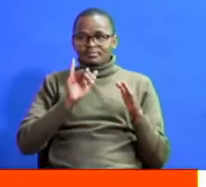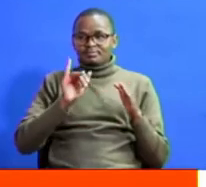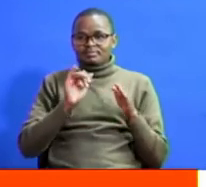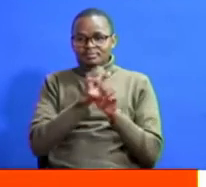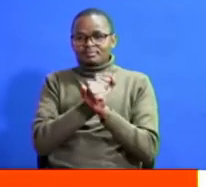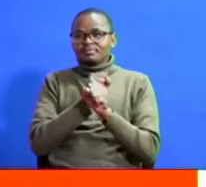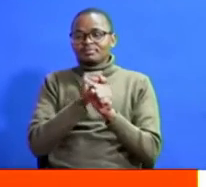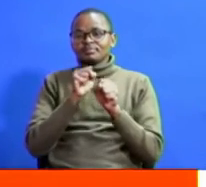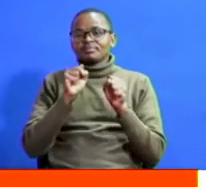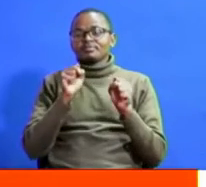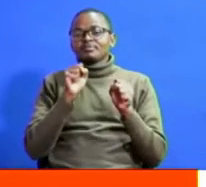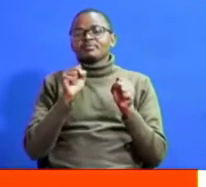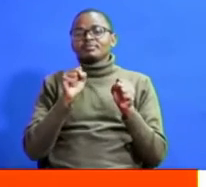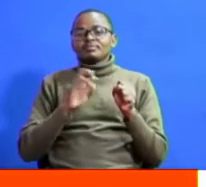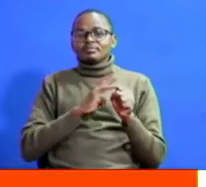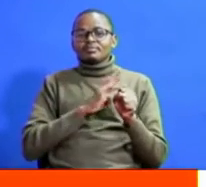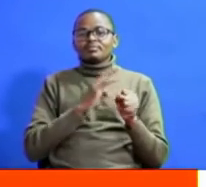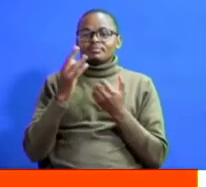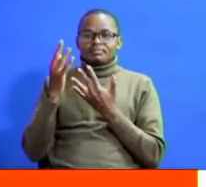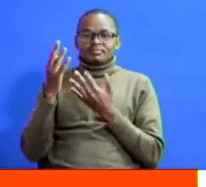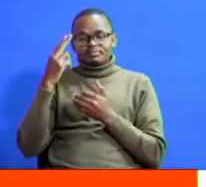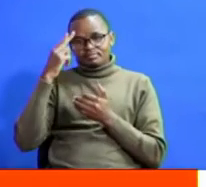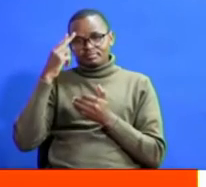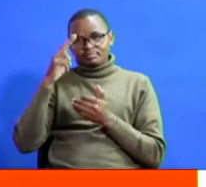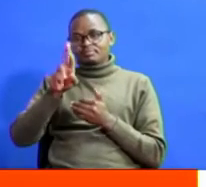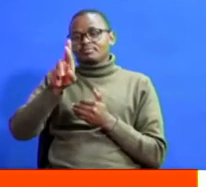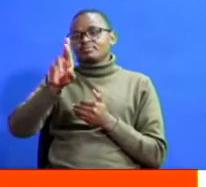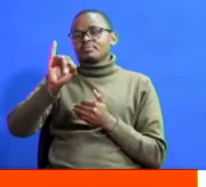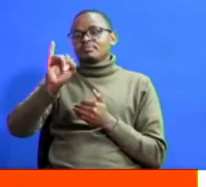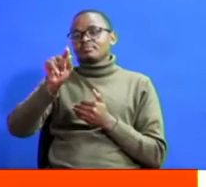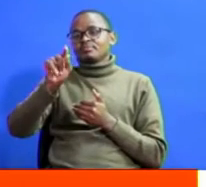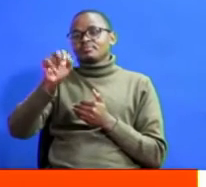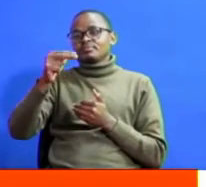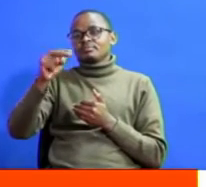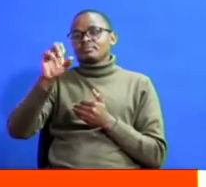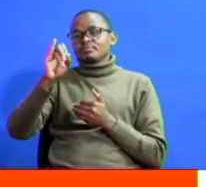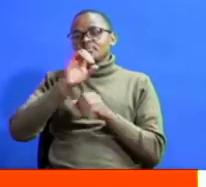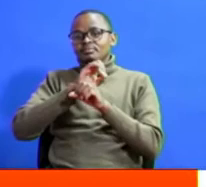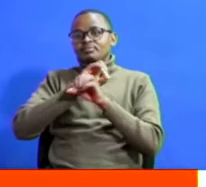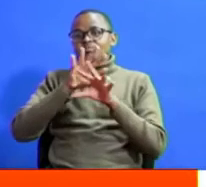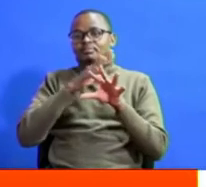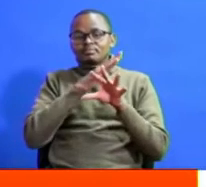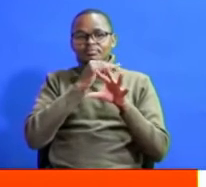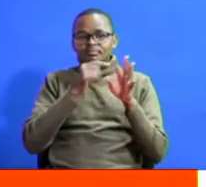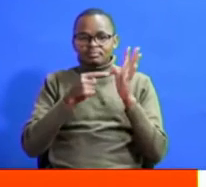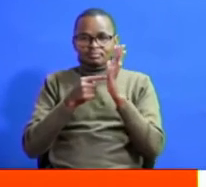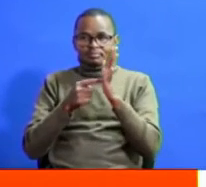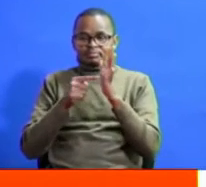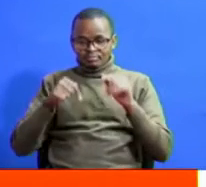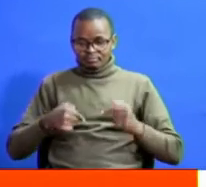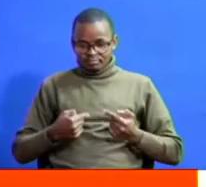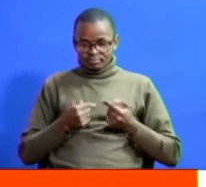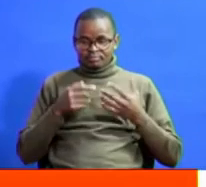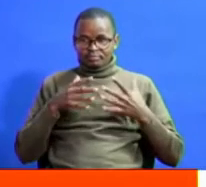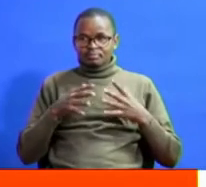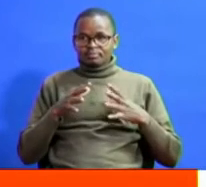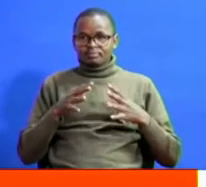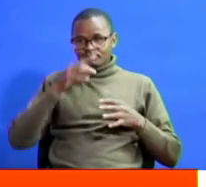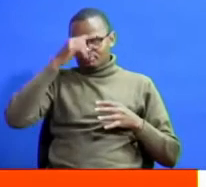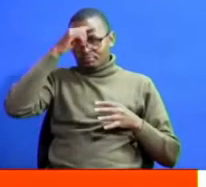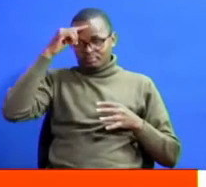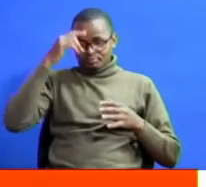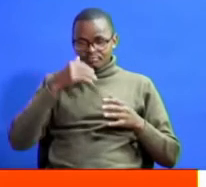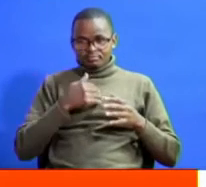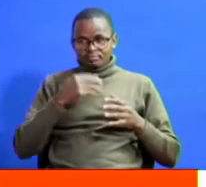presidential candidates, mm-hmm. we expect to see Rigathi Gachagua now come out clearly and express himself clearly to the people, mm-hmm. because as